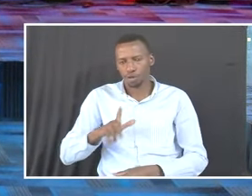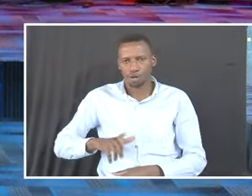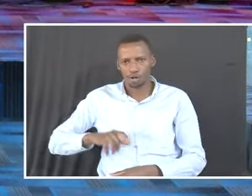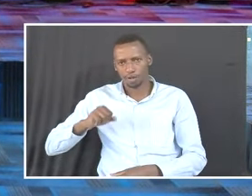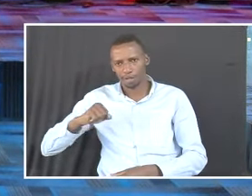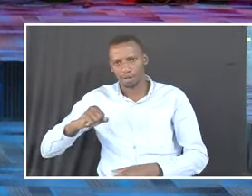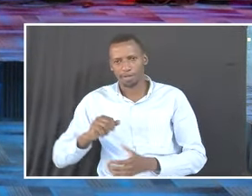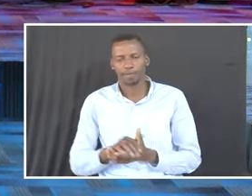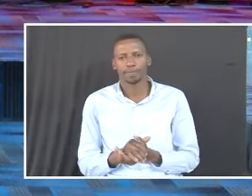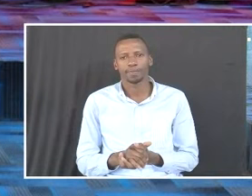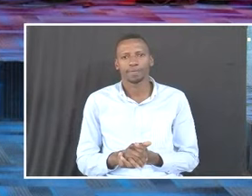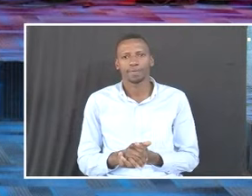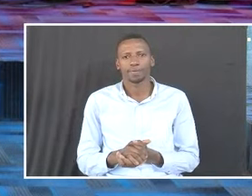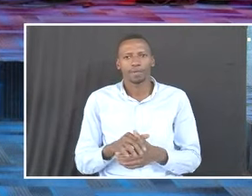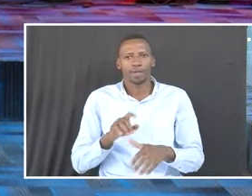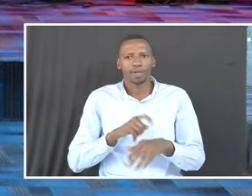crisis,